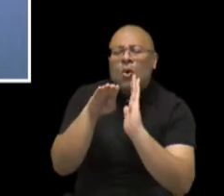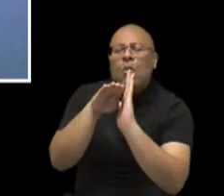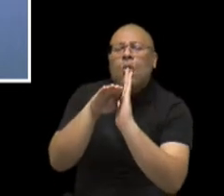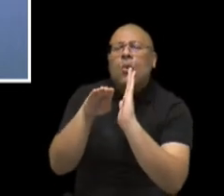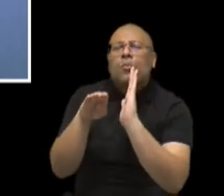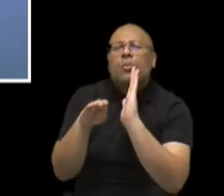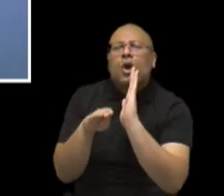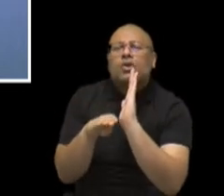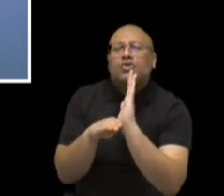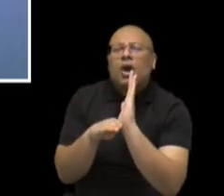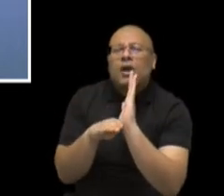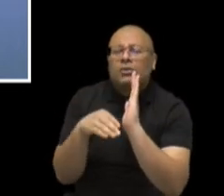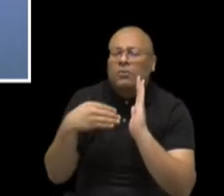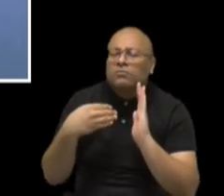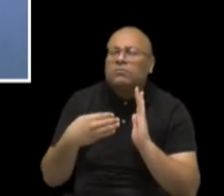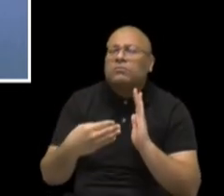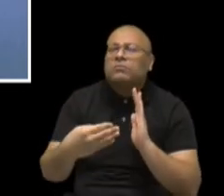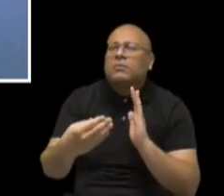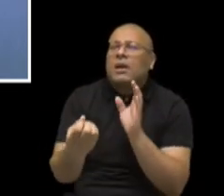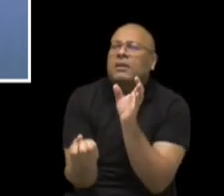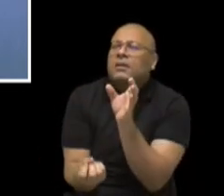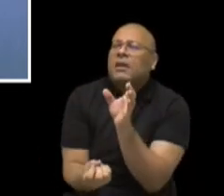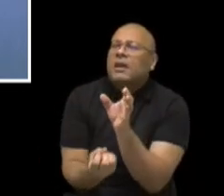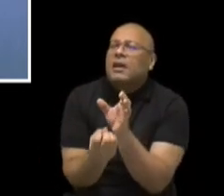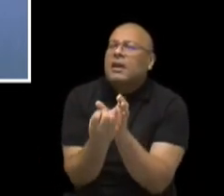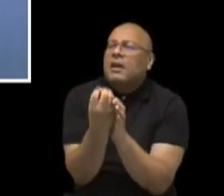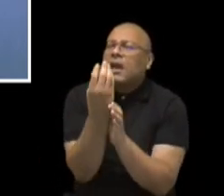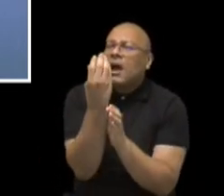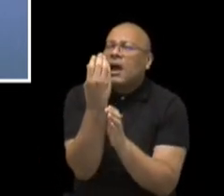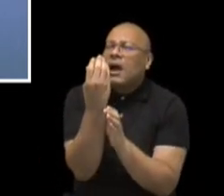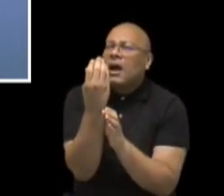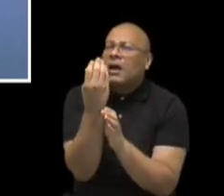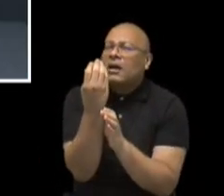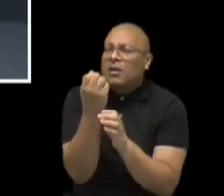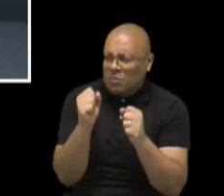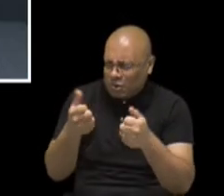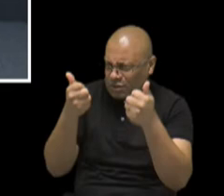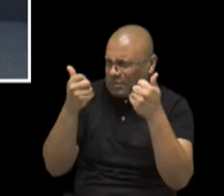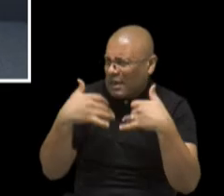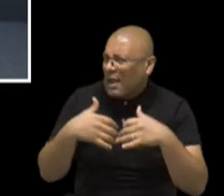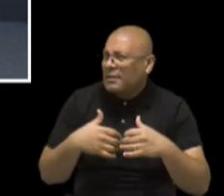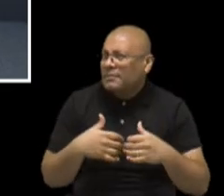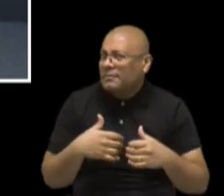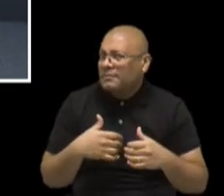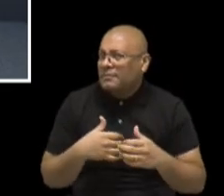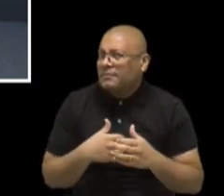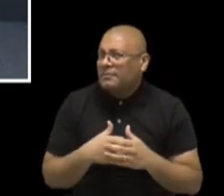Way to Mars was created? Yeah. How you thought about it? So